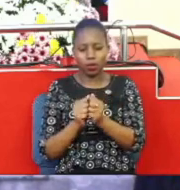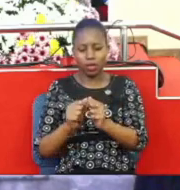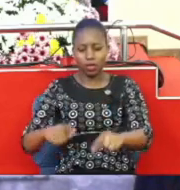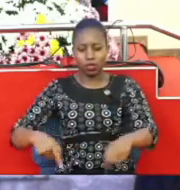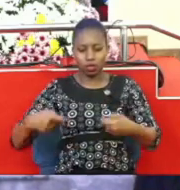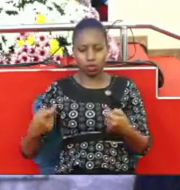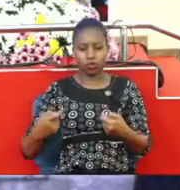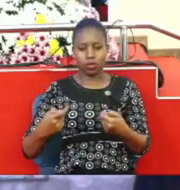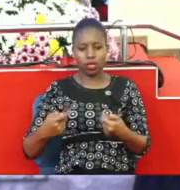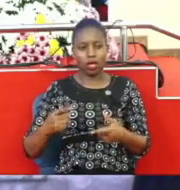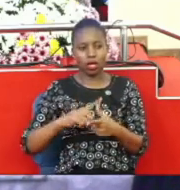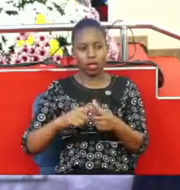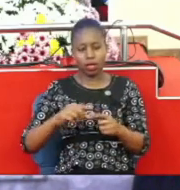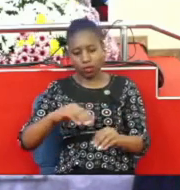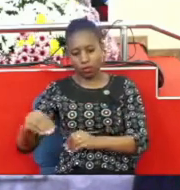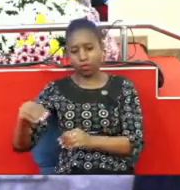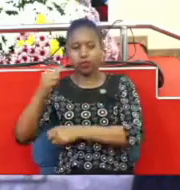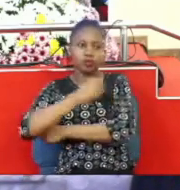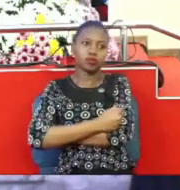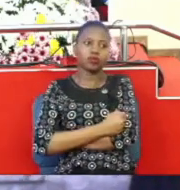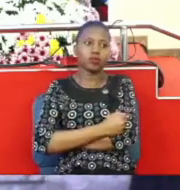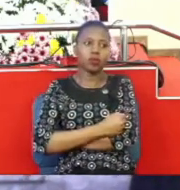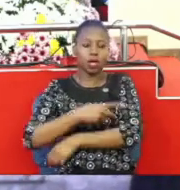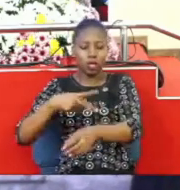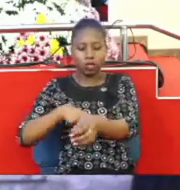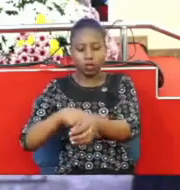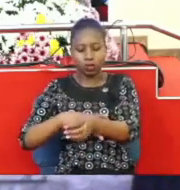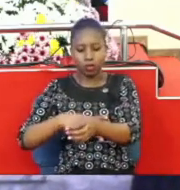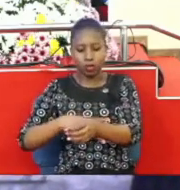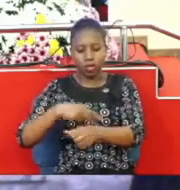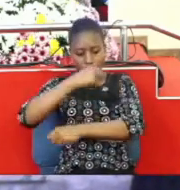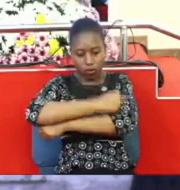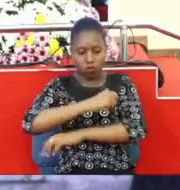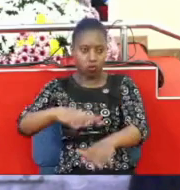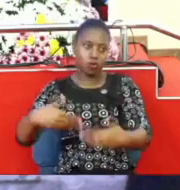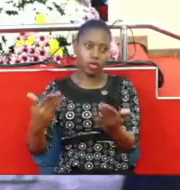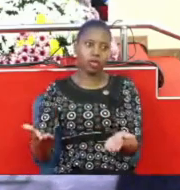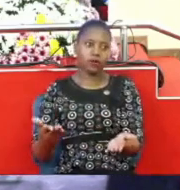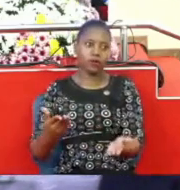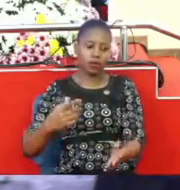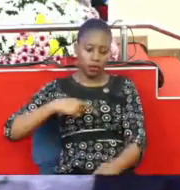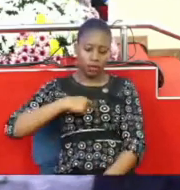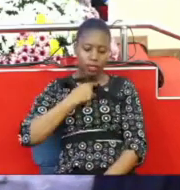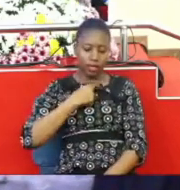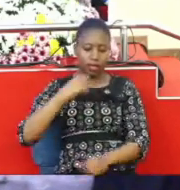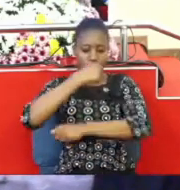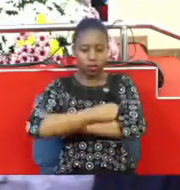kingine. Unapewa socks. Socks unapewa. Unapewa tai, unapewa overall ya kufanya